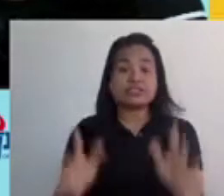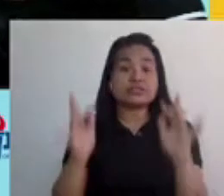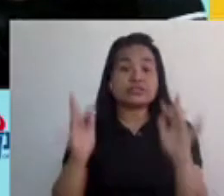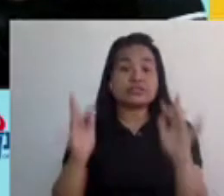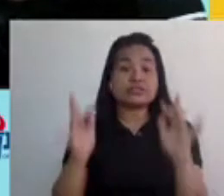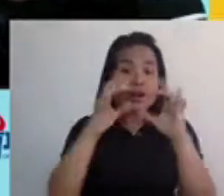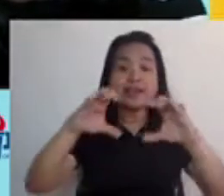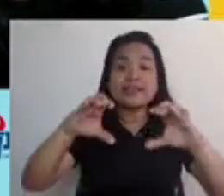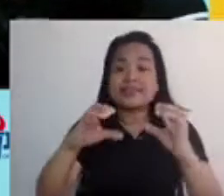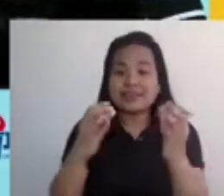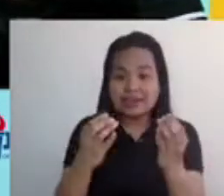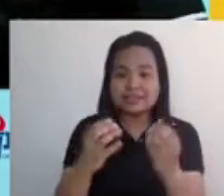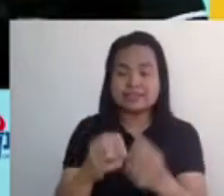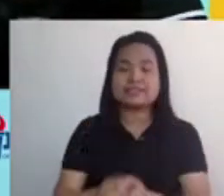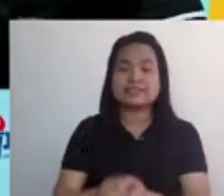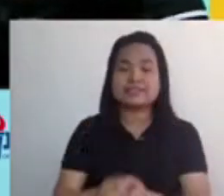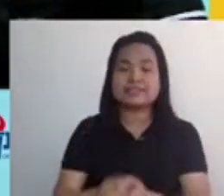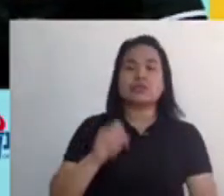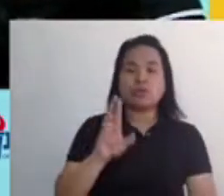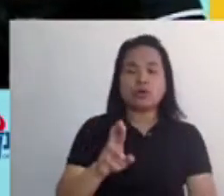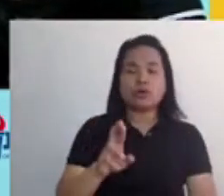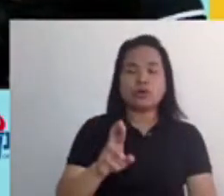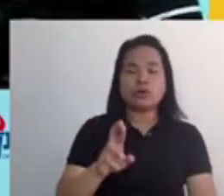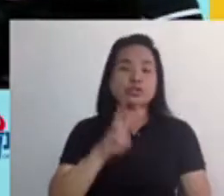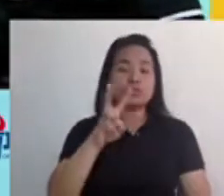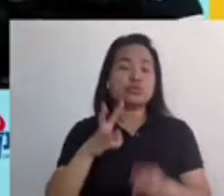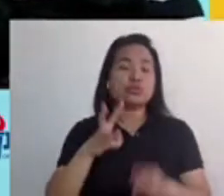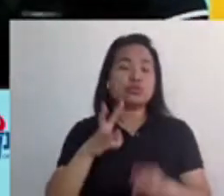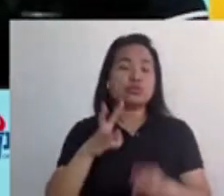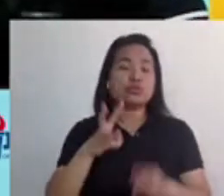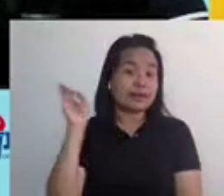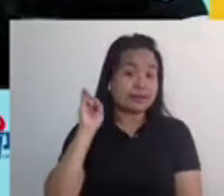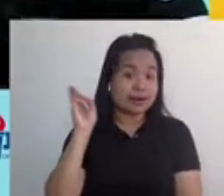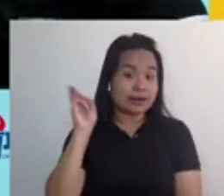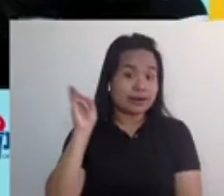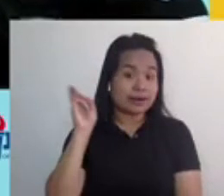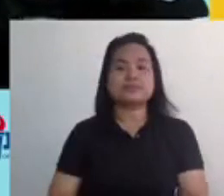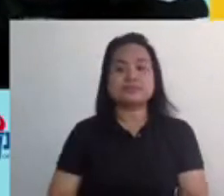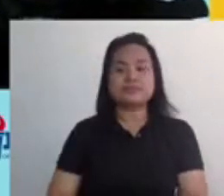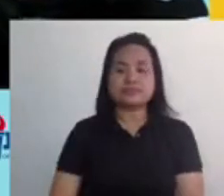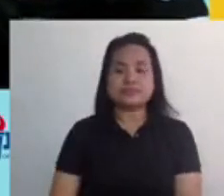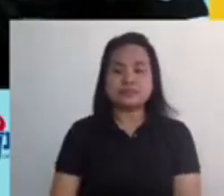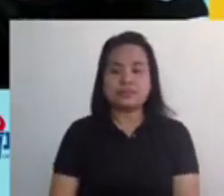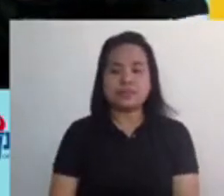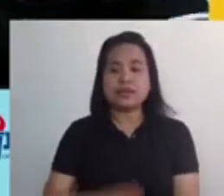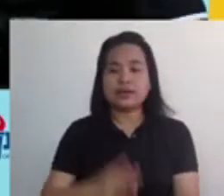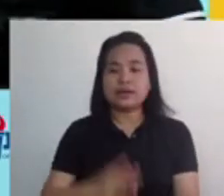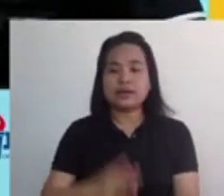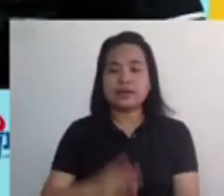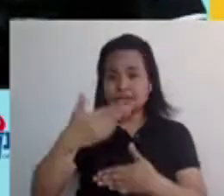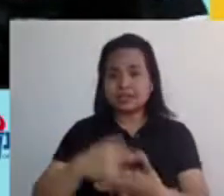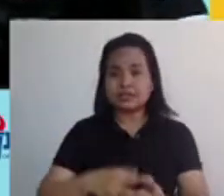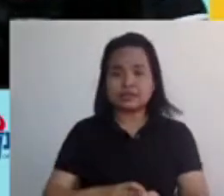radio instruction, regardless of the number of classes and learners. Now, the second option, which is asynchronous mode,